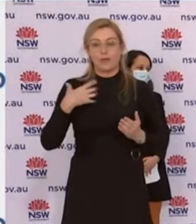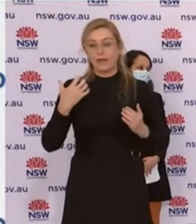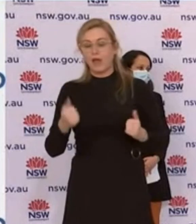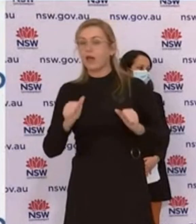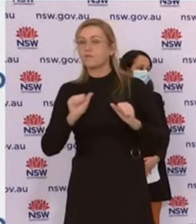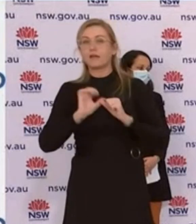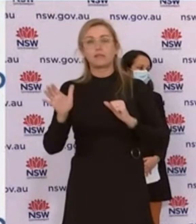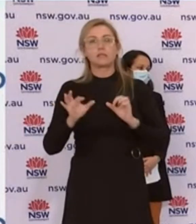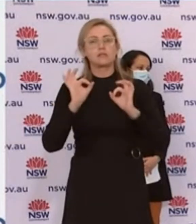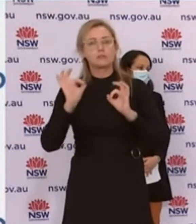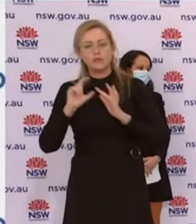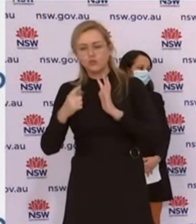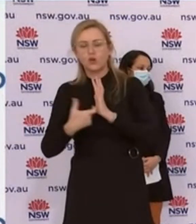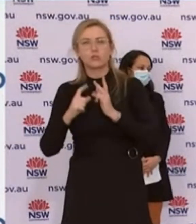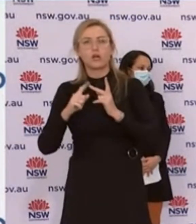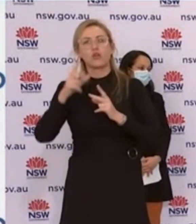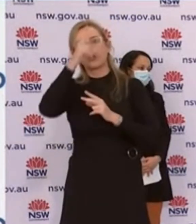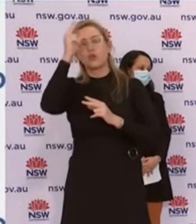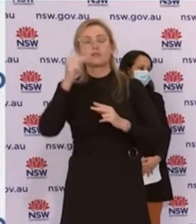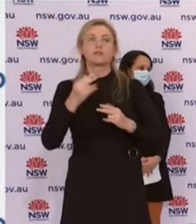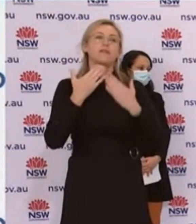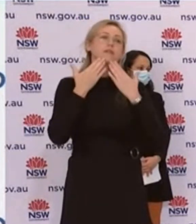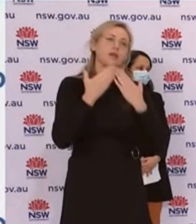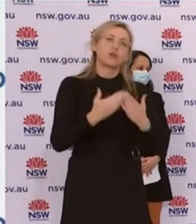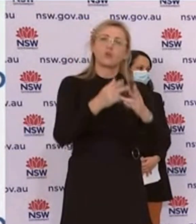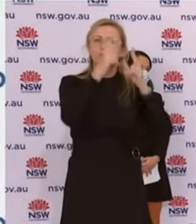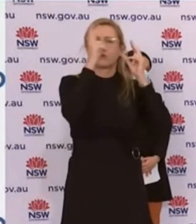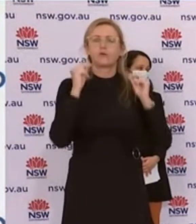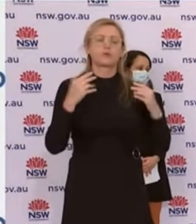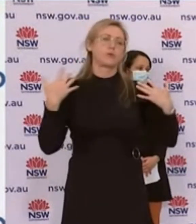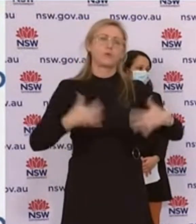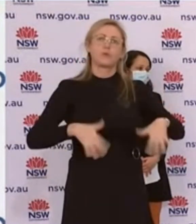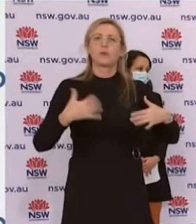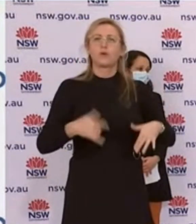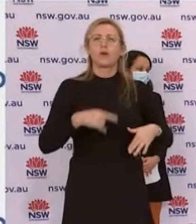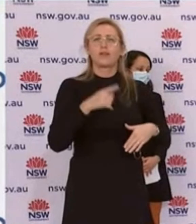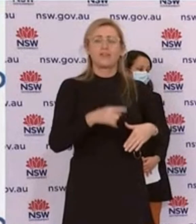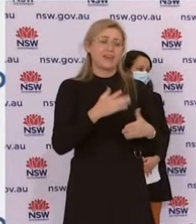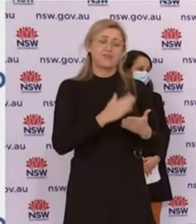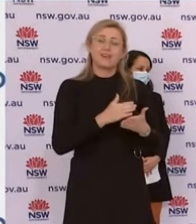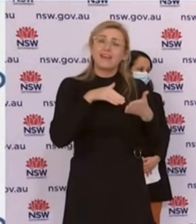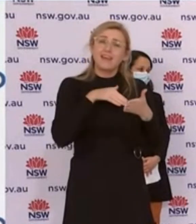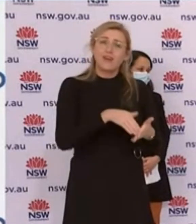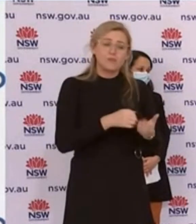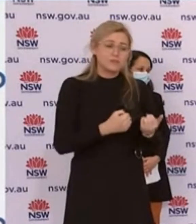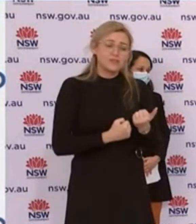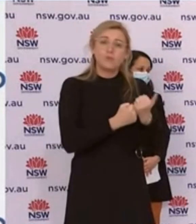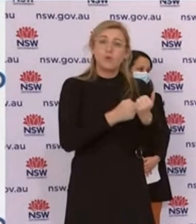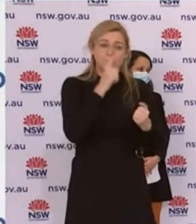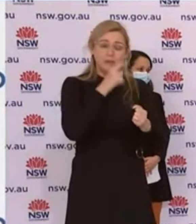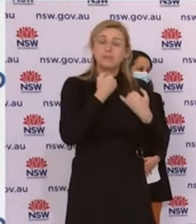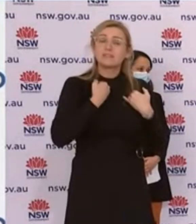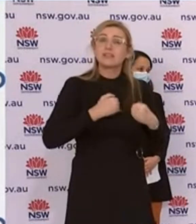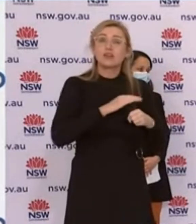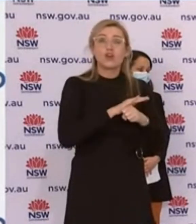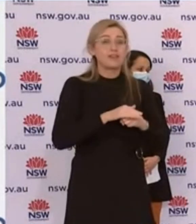of amazing specialists, nurses. Can I thank the nurses? The nurses are the ones that are holding patients' hands, helping them through those difficult